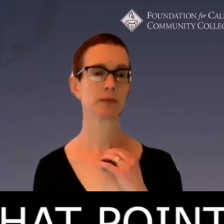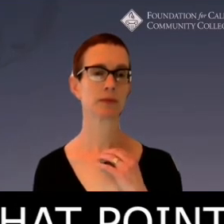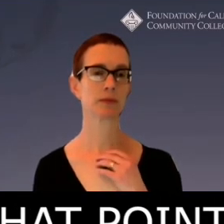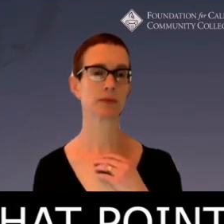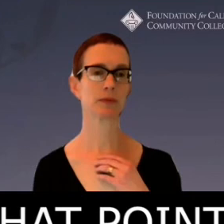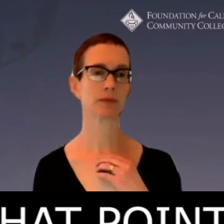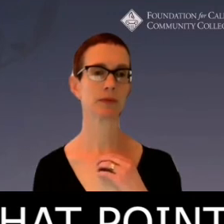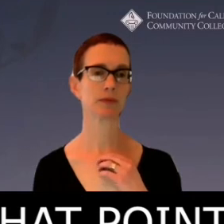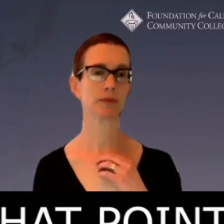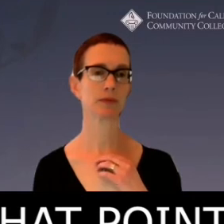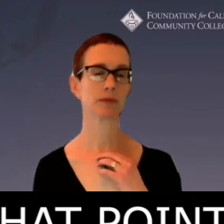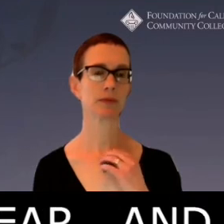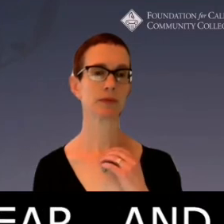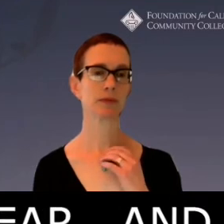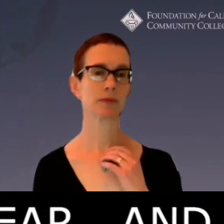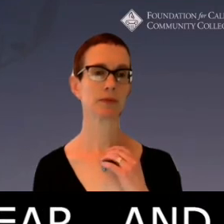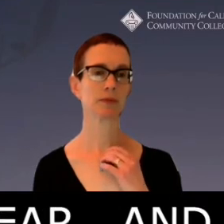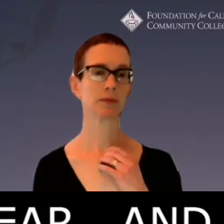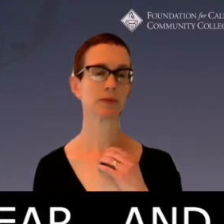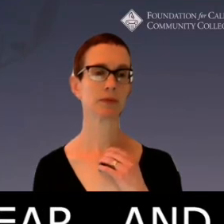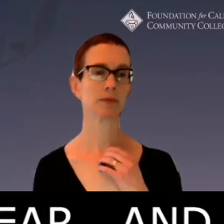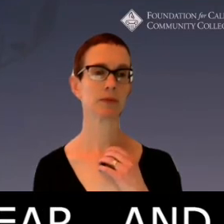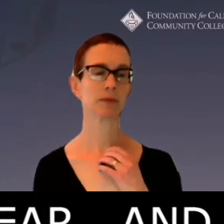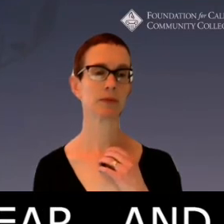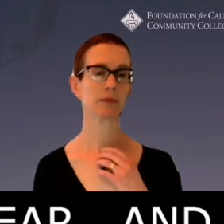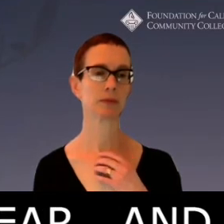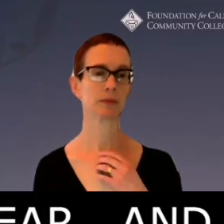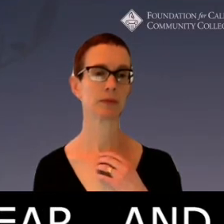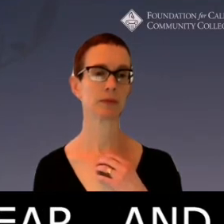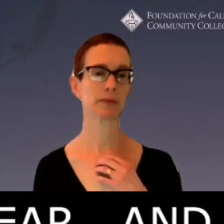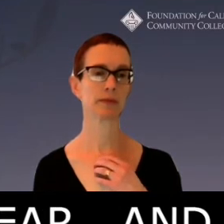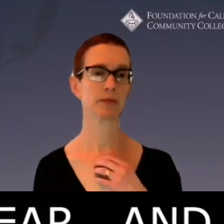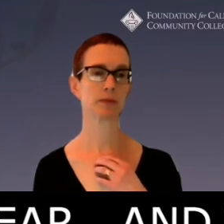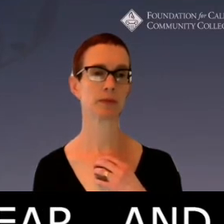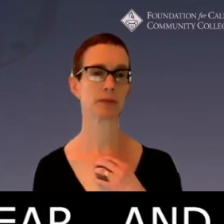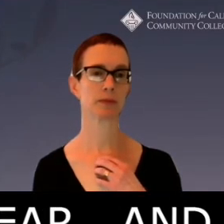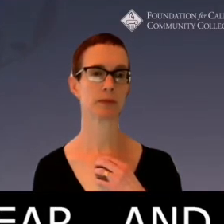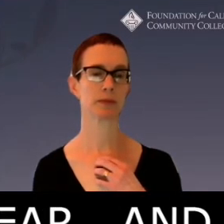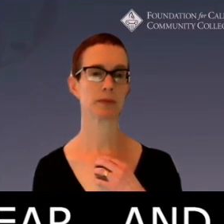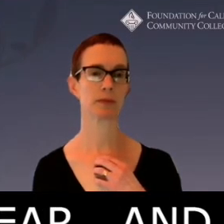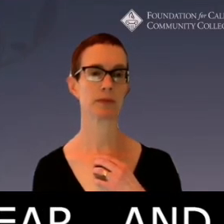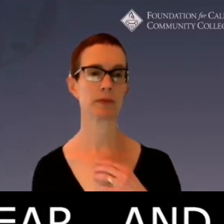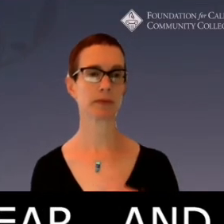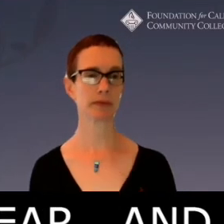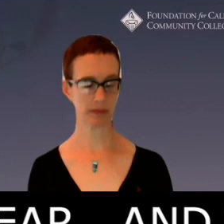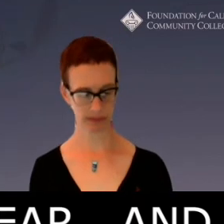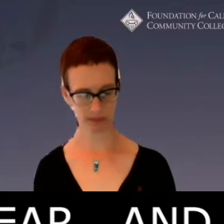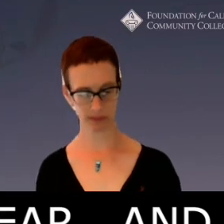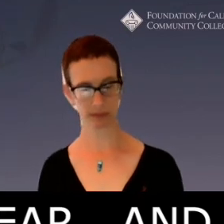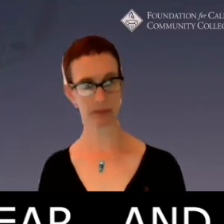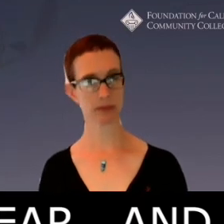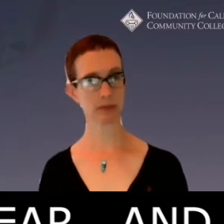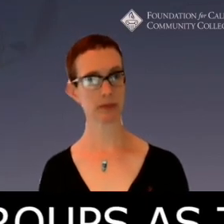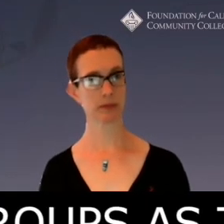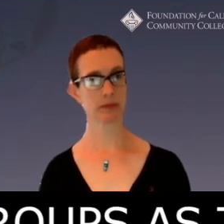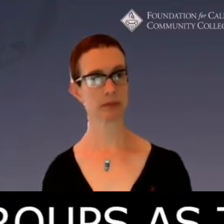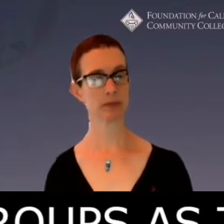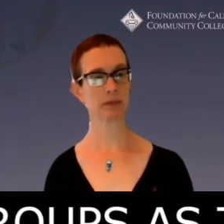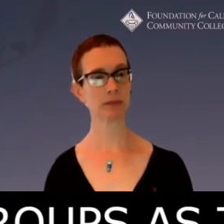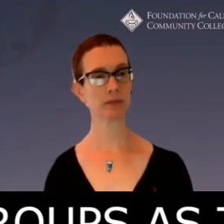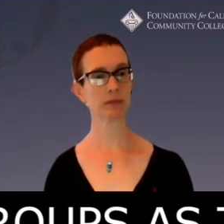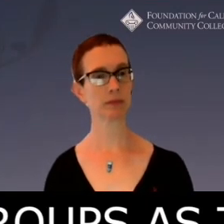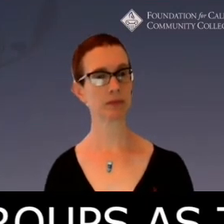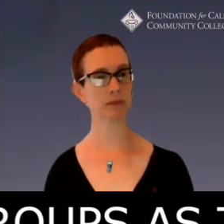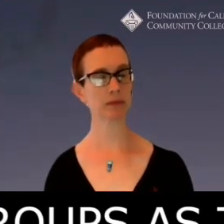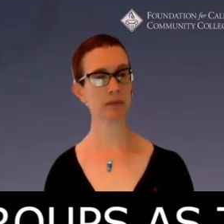the phase 2, as many groups as they wish to apply for the planning